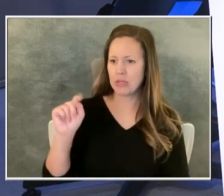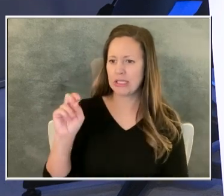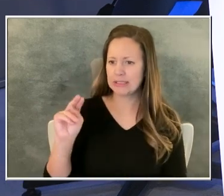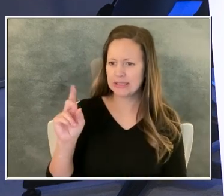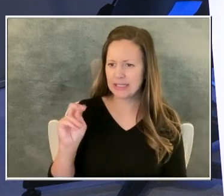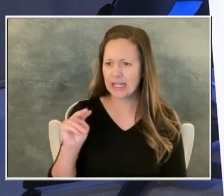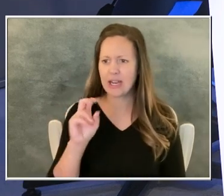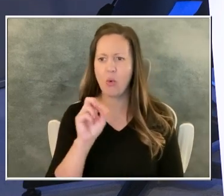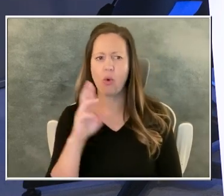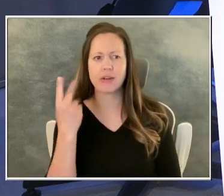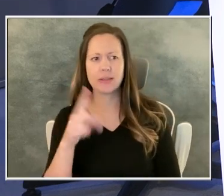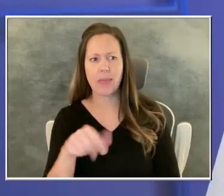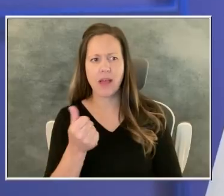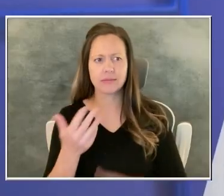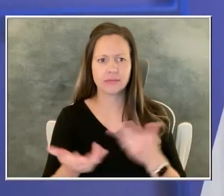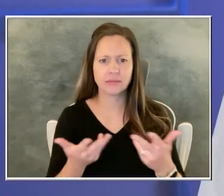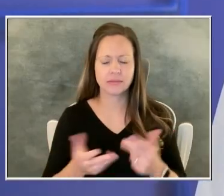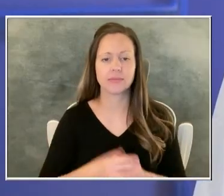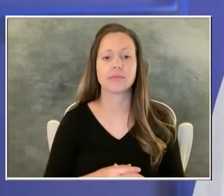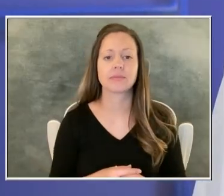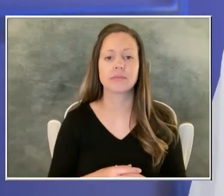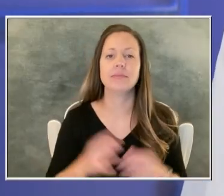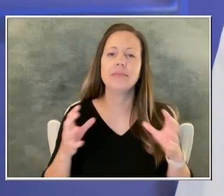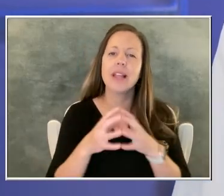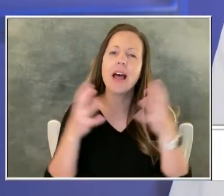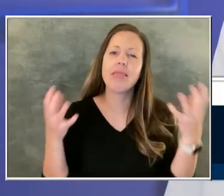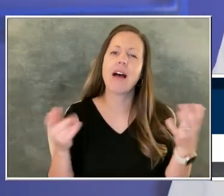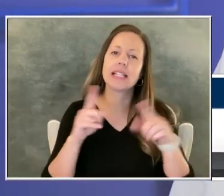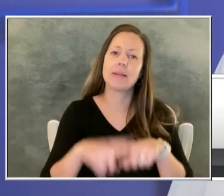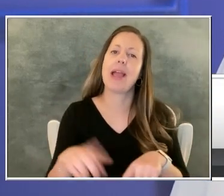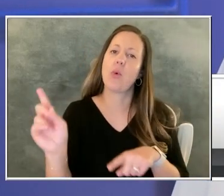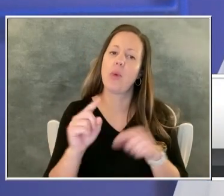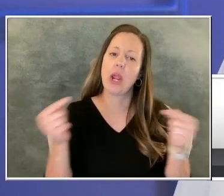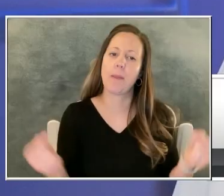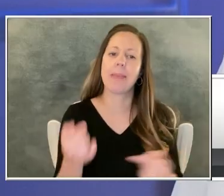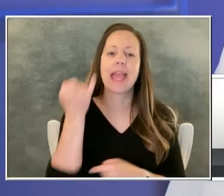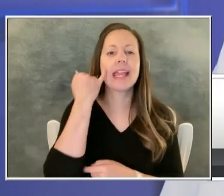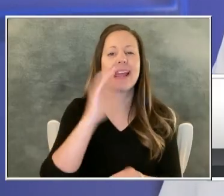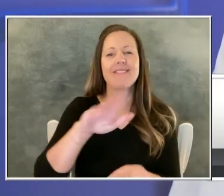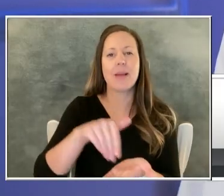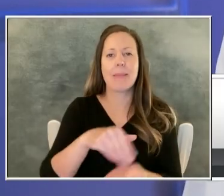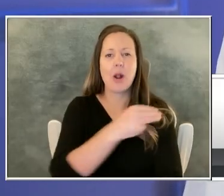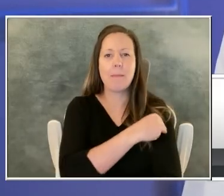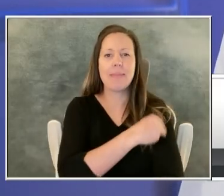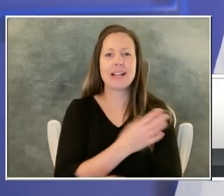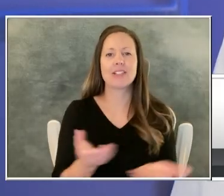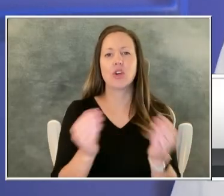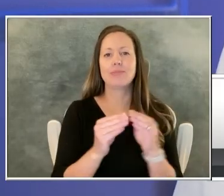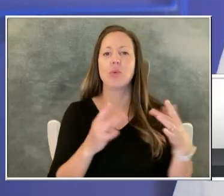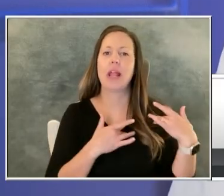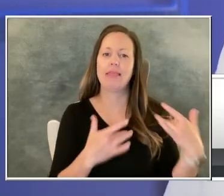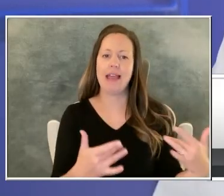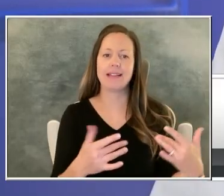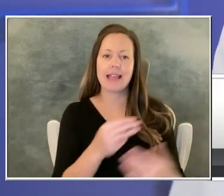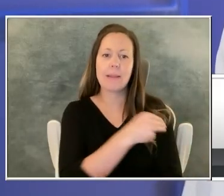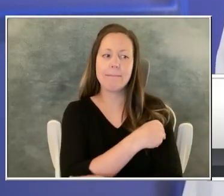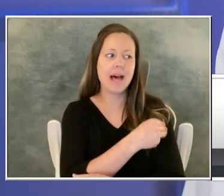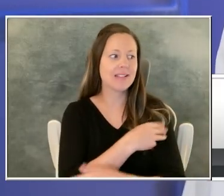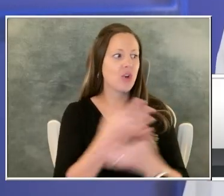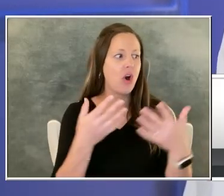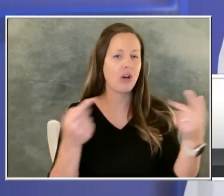else? So a lot of it has to do with the location of the pain. If the pain is over in the middle of the muscle, then it's probably more likely to be a muscle strain or